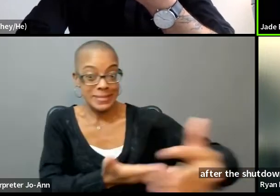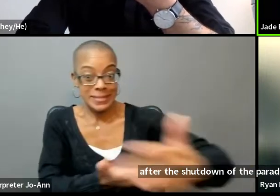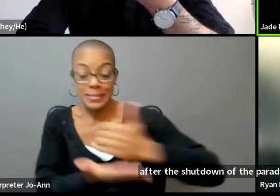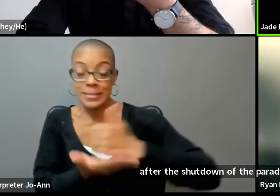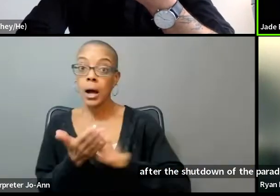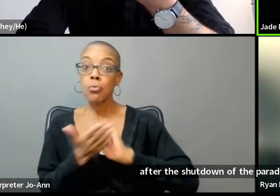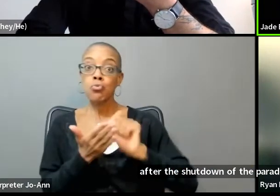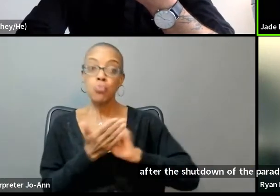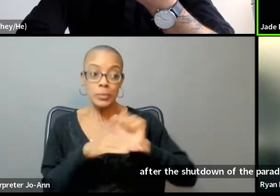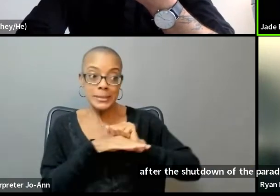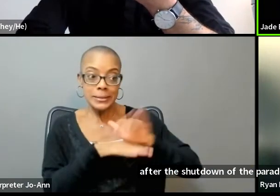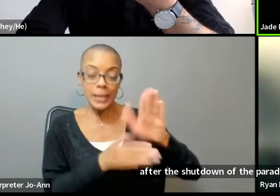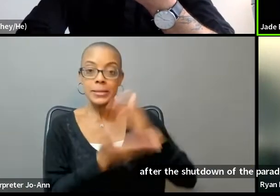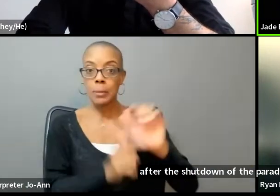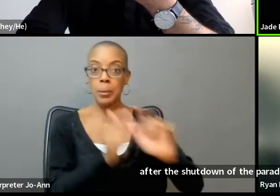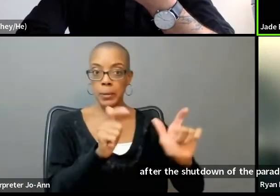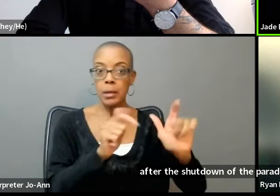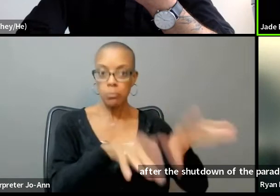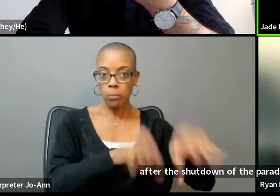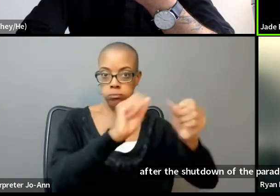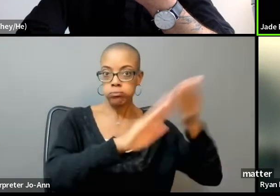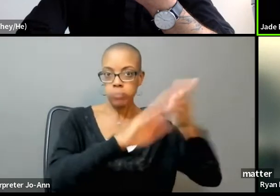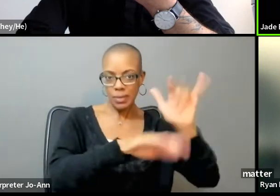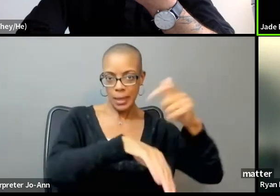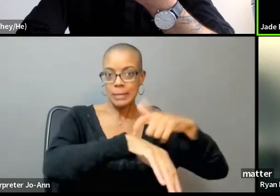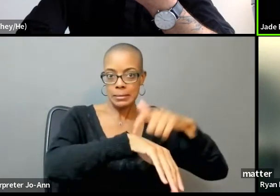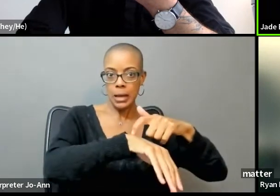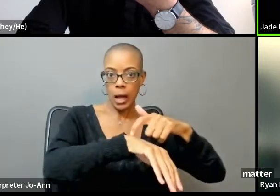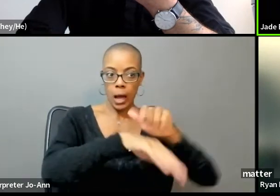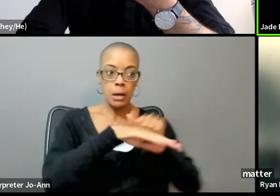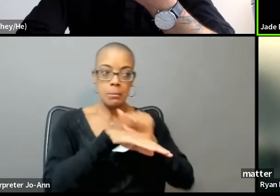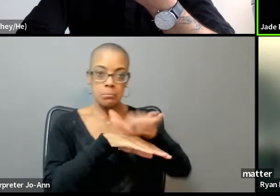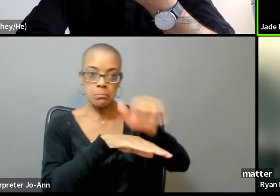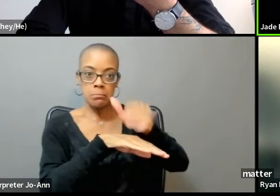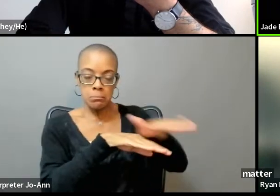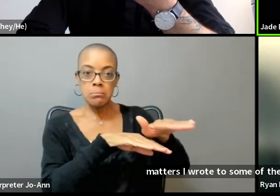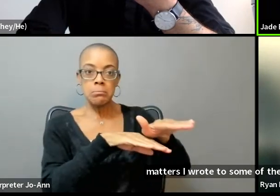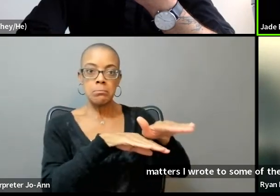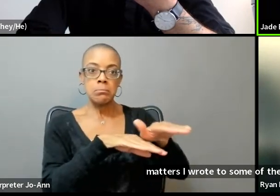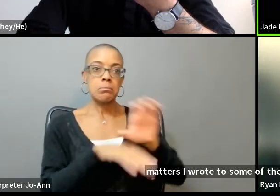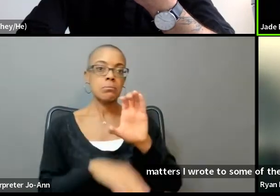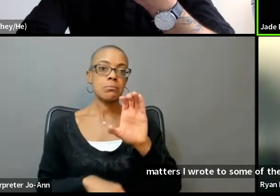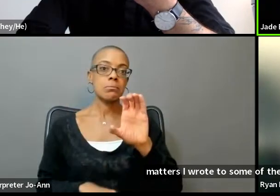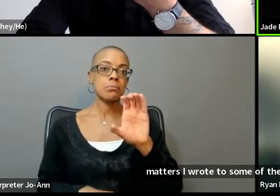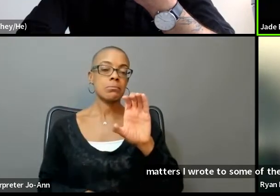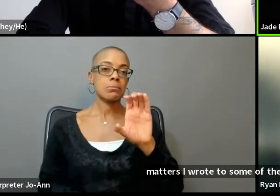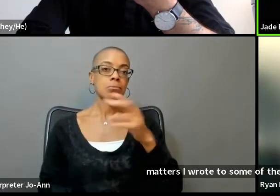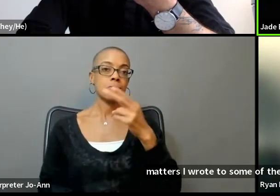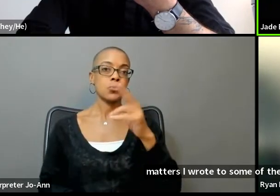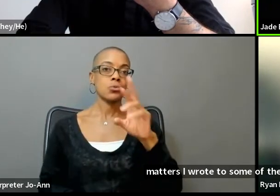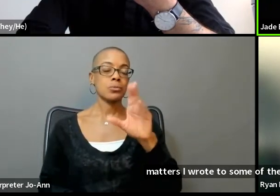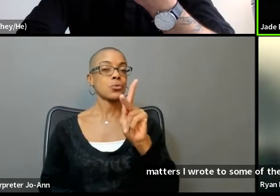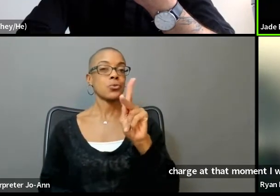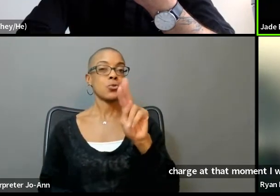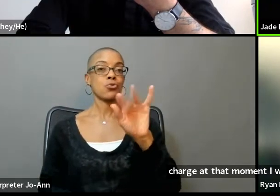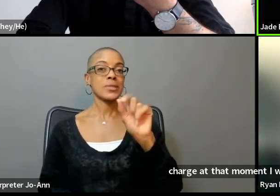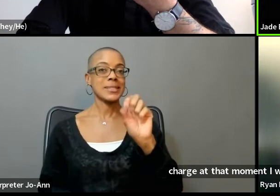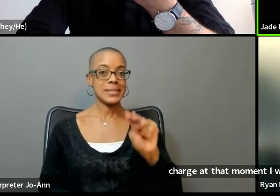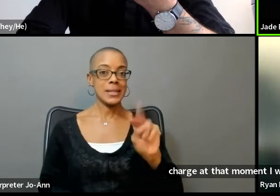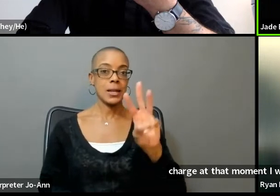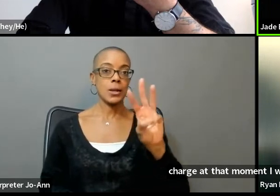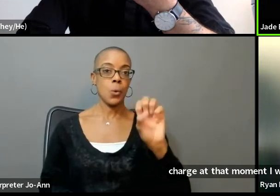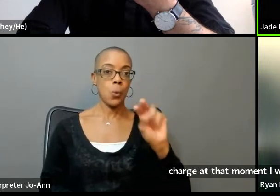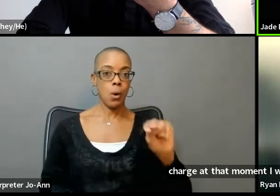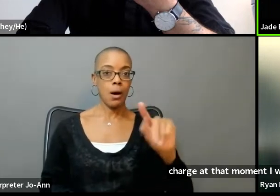of the people who were in charge at that moment. I wrote to Kristen Wong Tam's